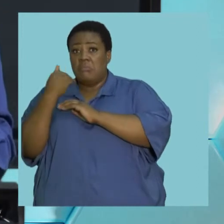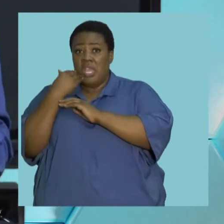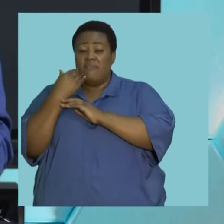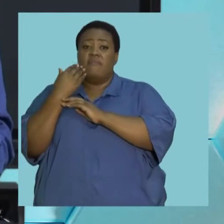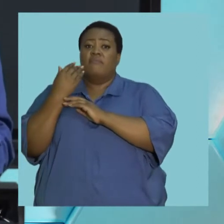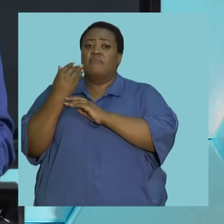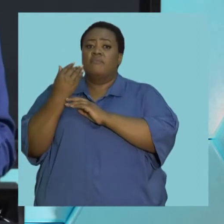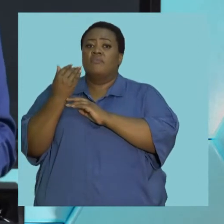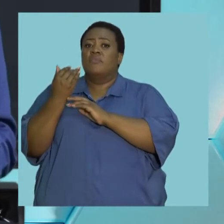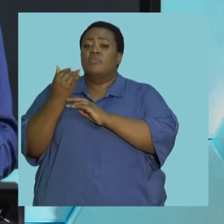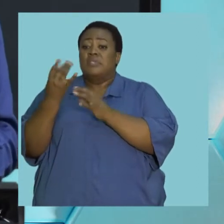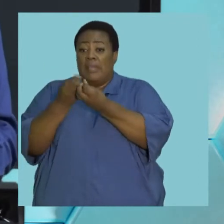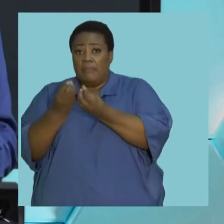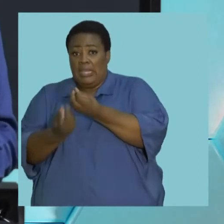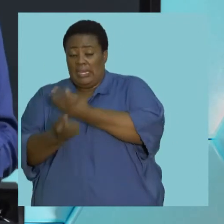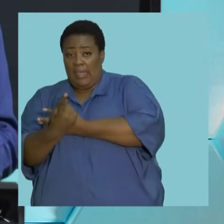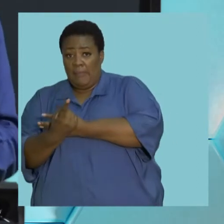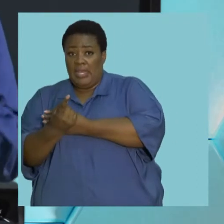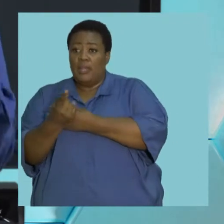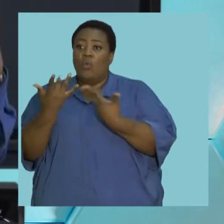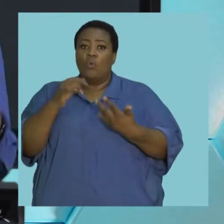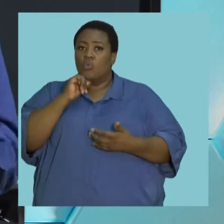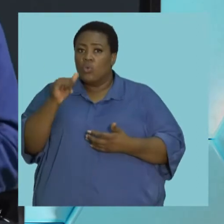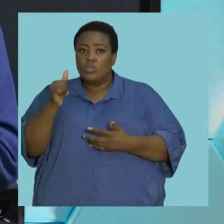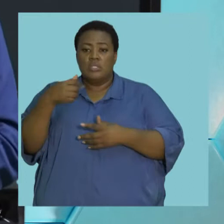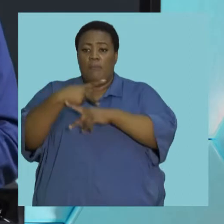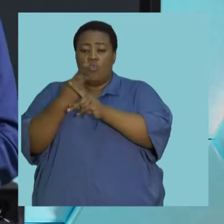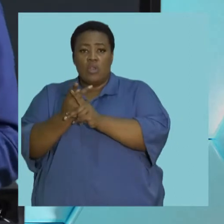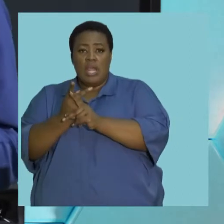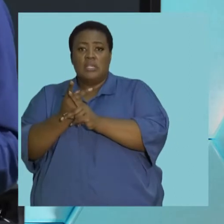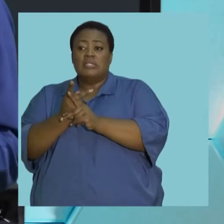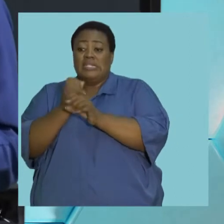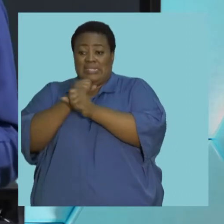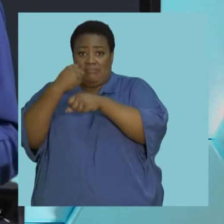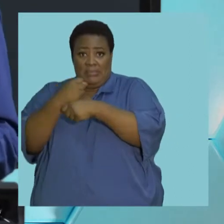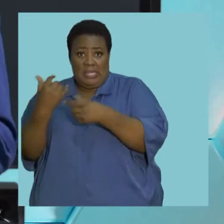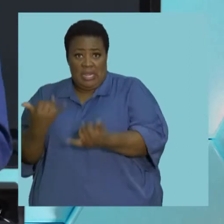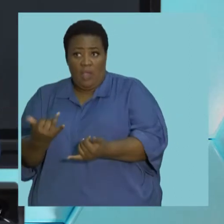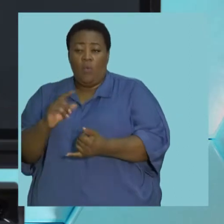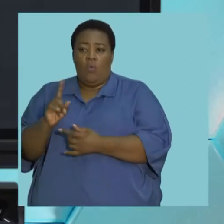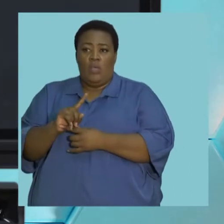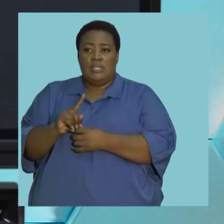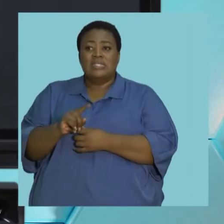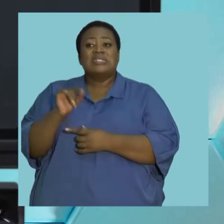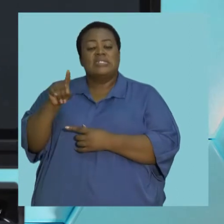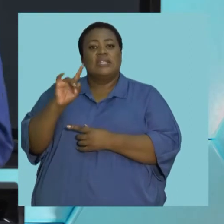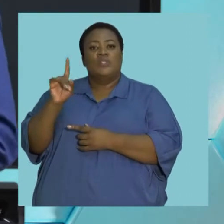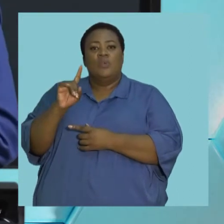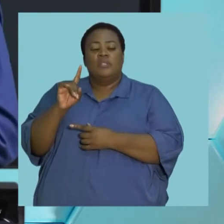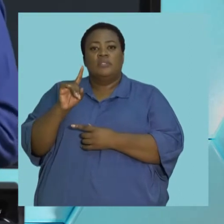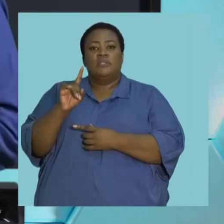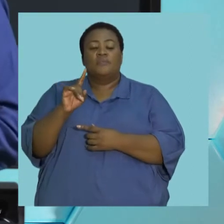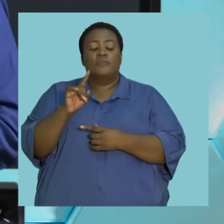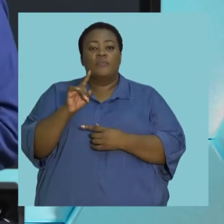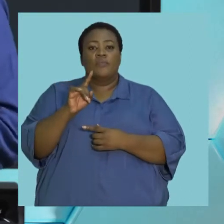the reaction is occurring or not, or if the products are being produced, we refer to that as being a